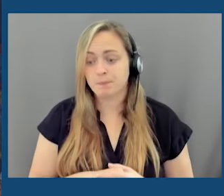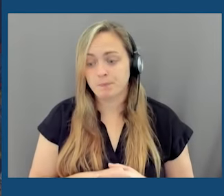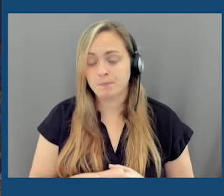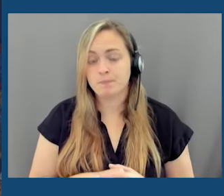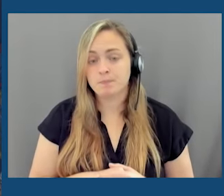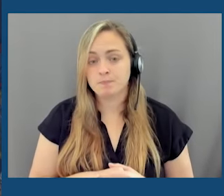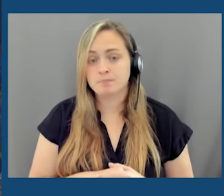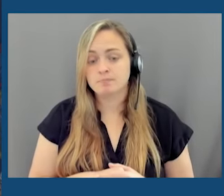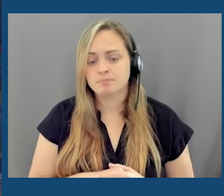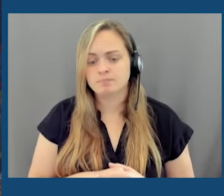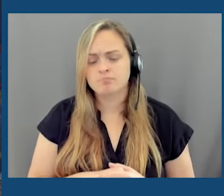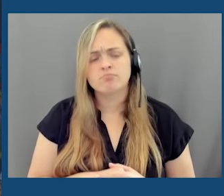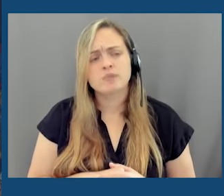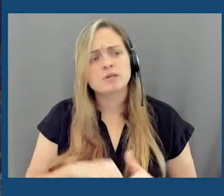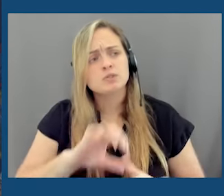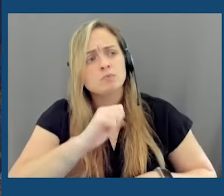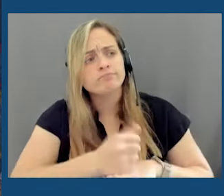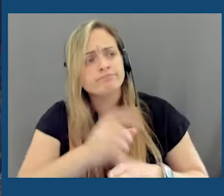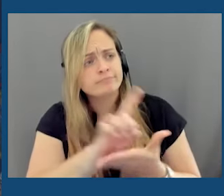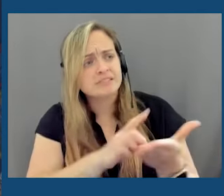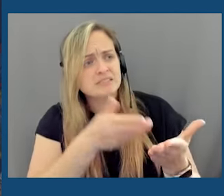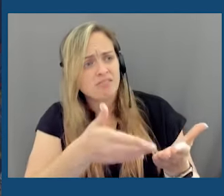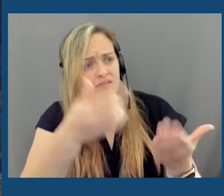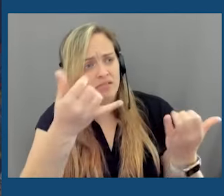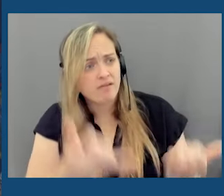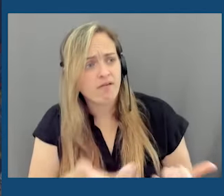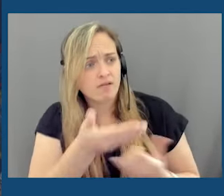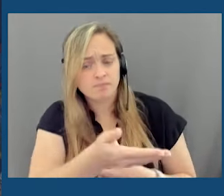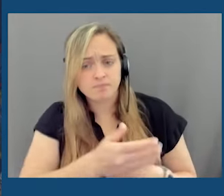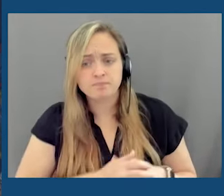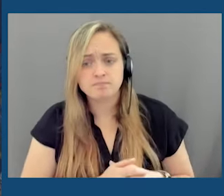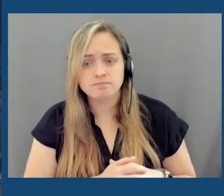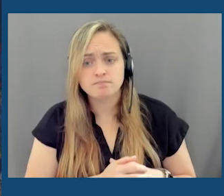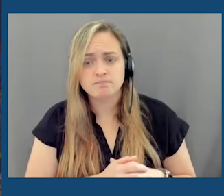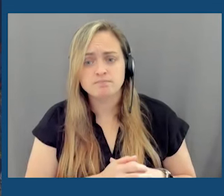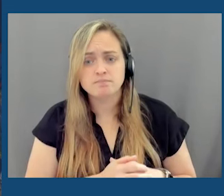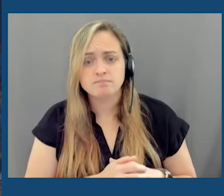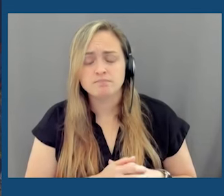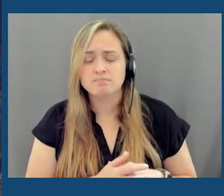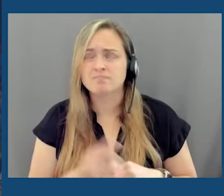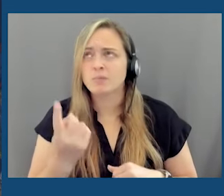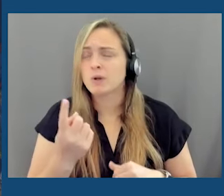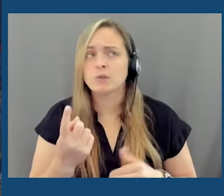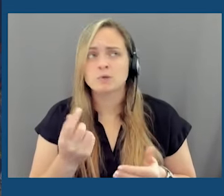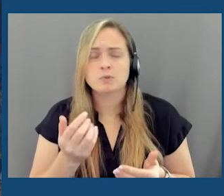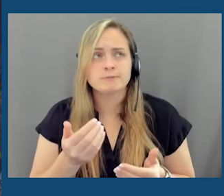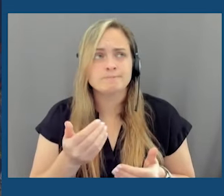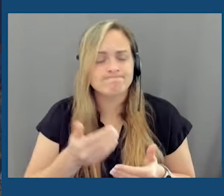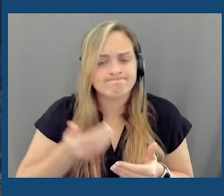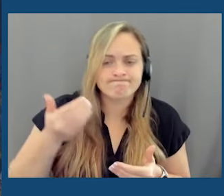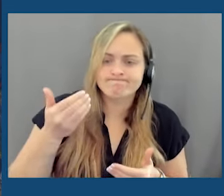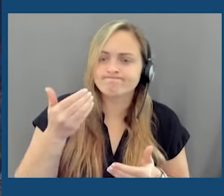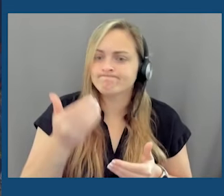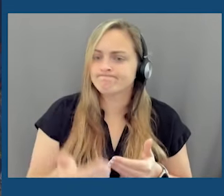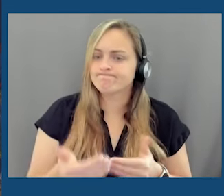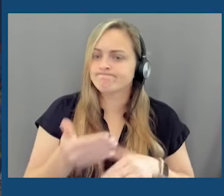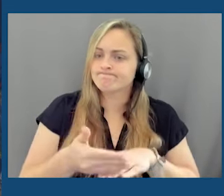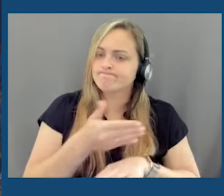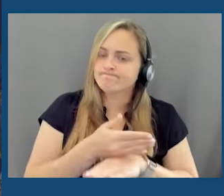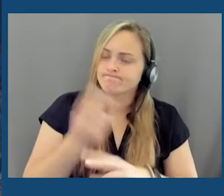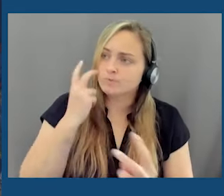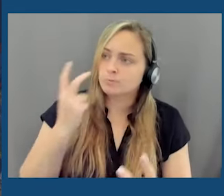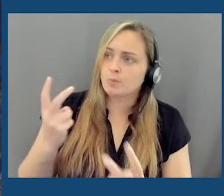The unveiling of this design today is one of those steps that we can take to